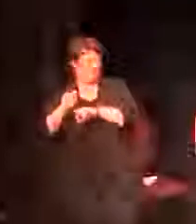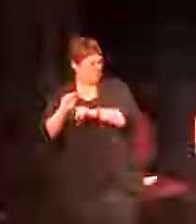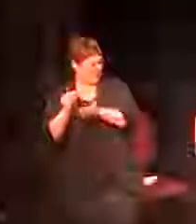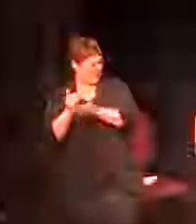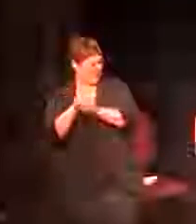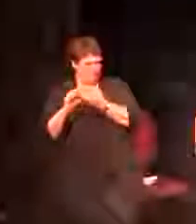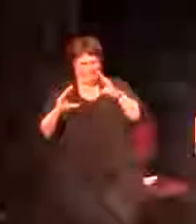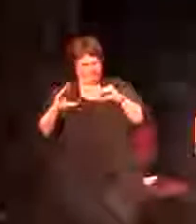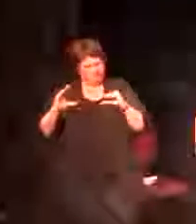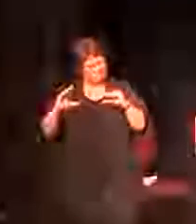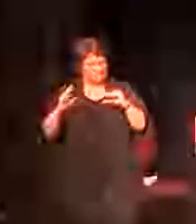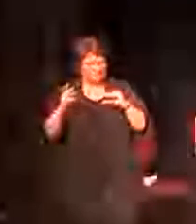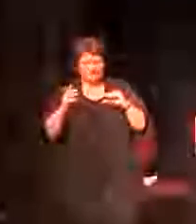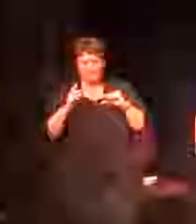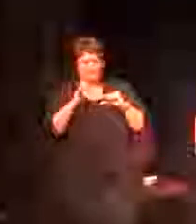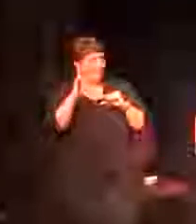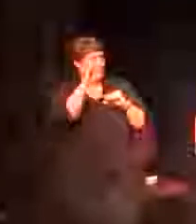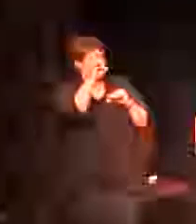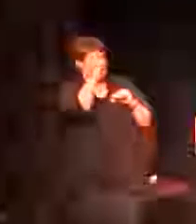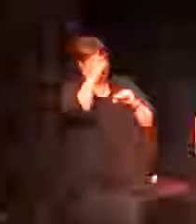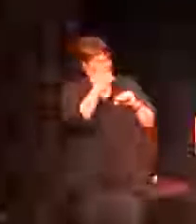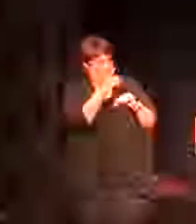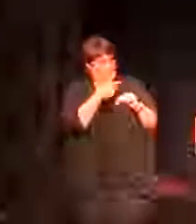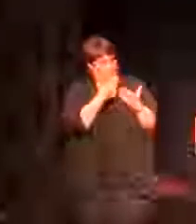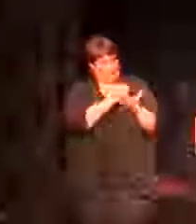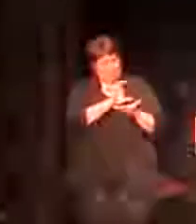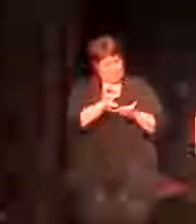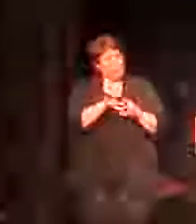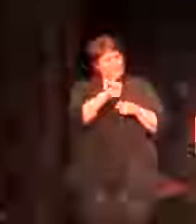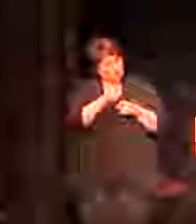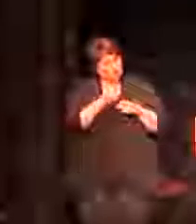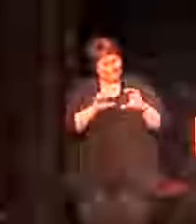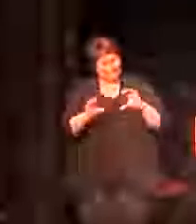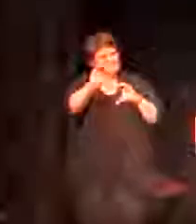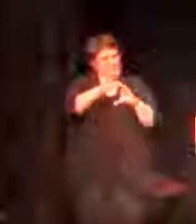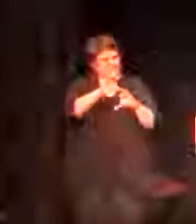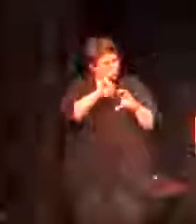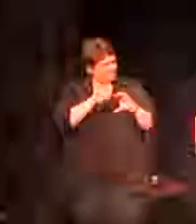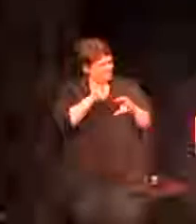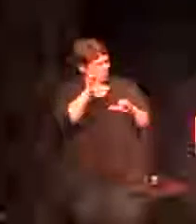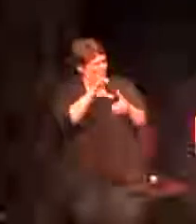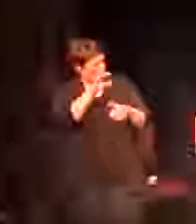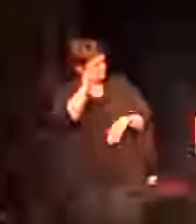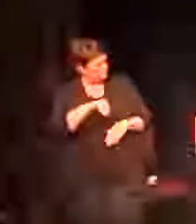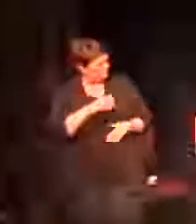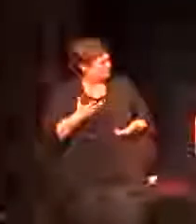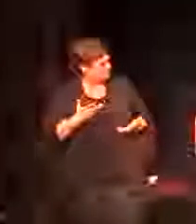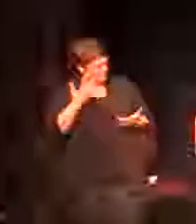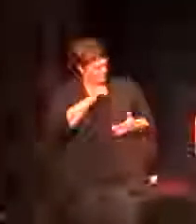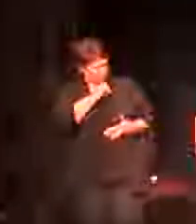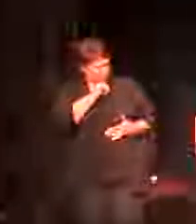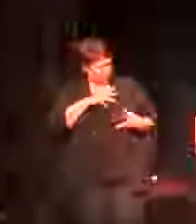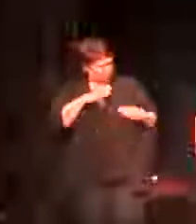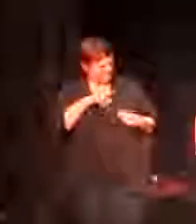If it was a totally employer-funded system, it would be 100% of our gross. How come we're suffering with 75% of